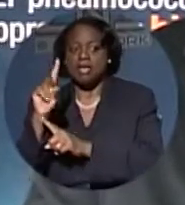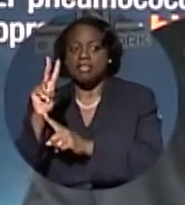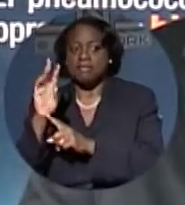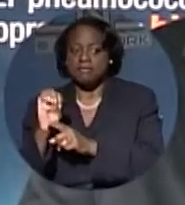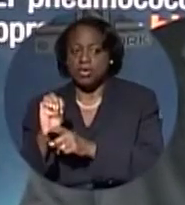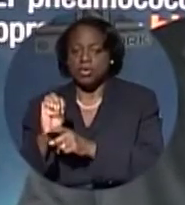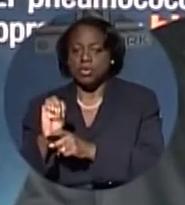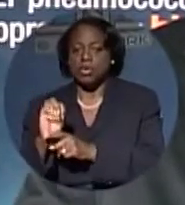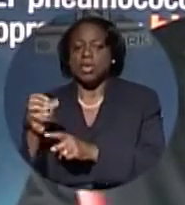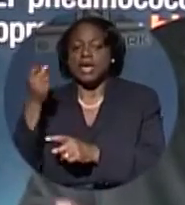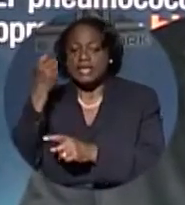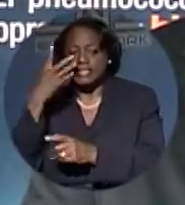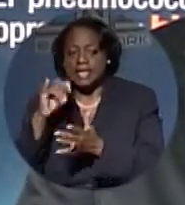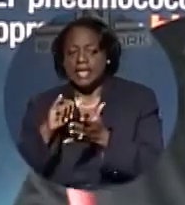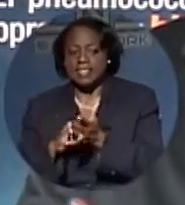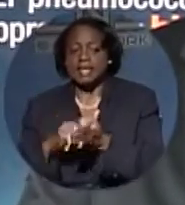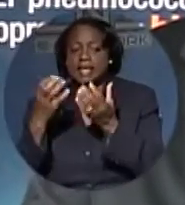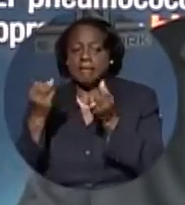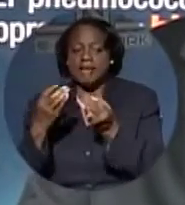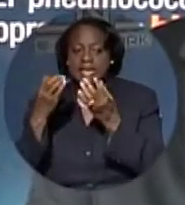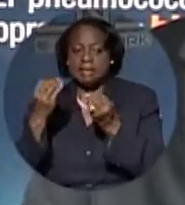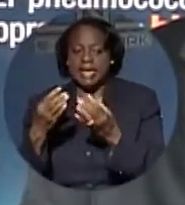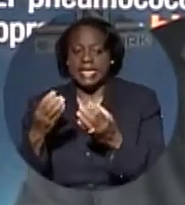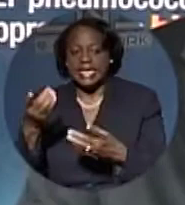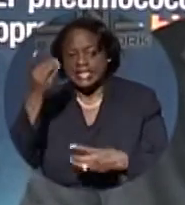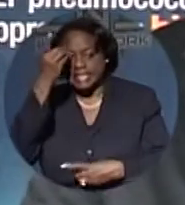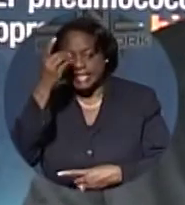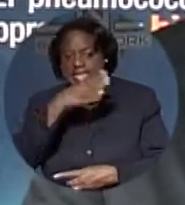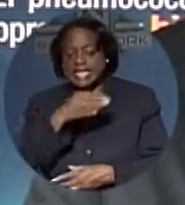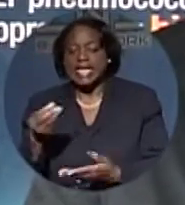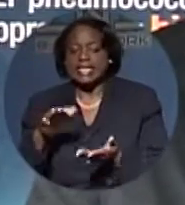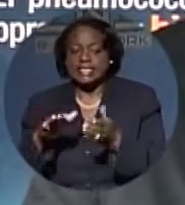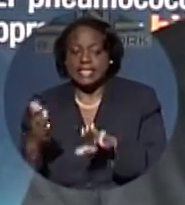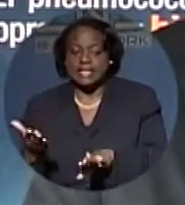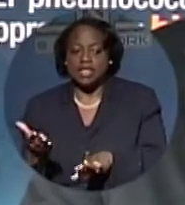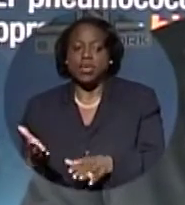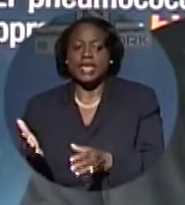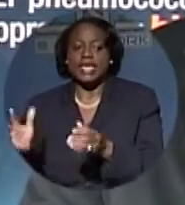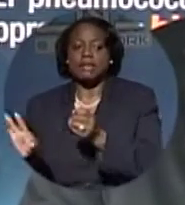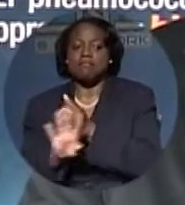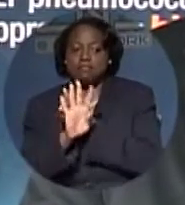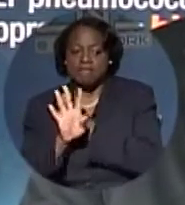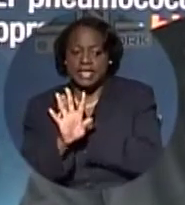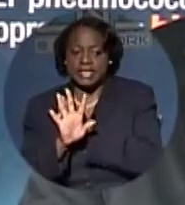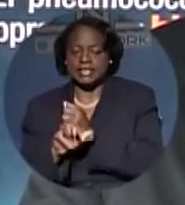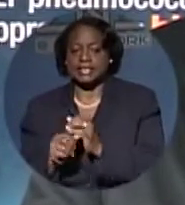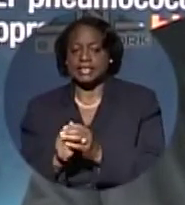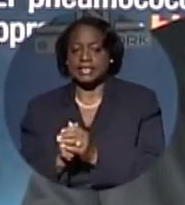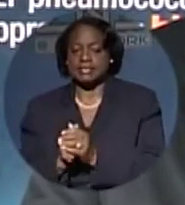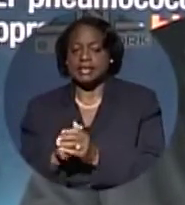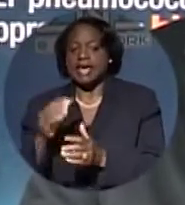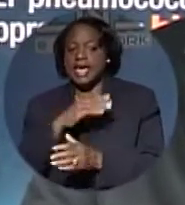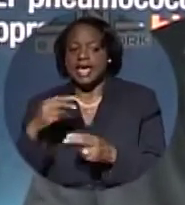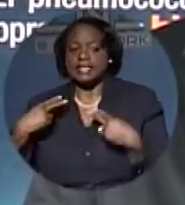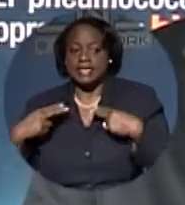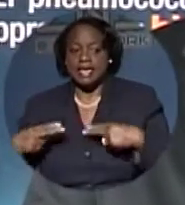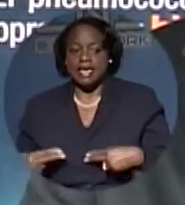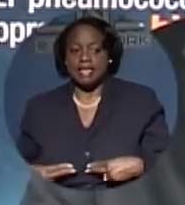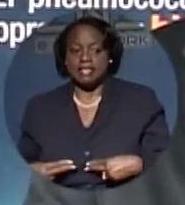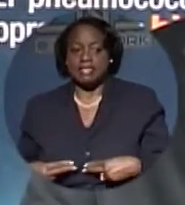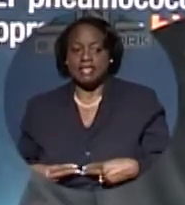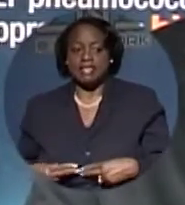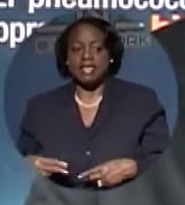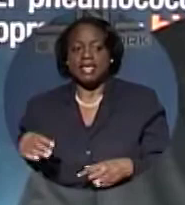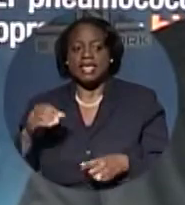understand that a lot of illnesses, disease, and deaths we can prevent. And I think the health is in the forefront